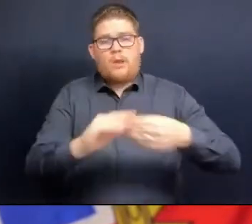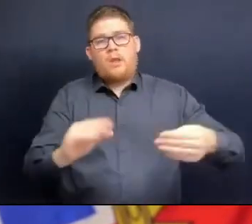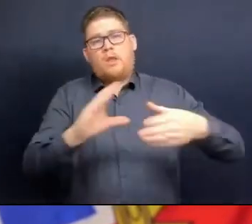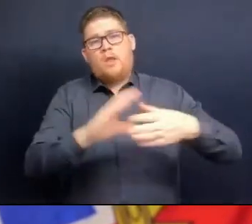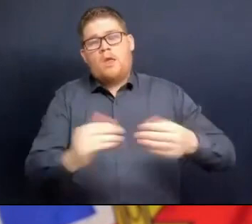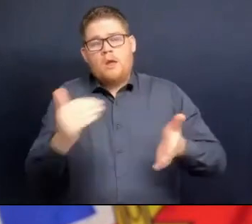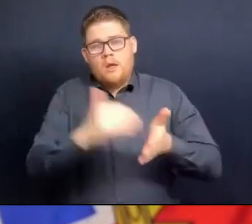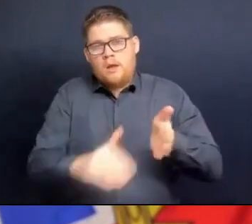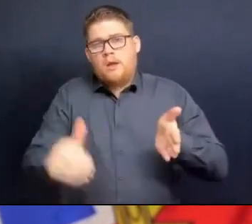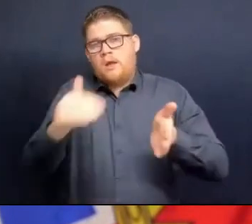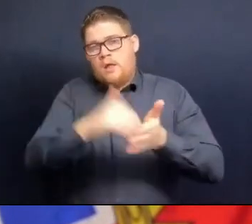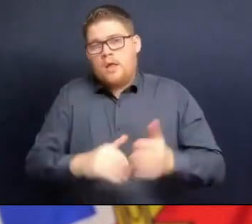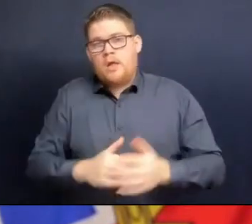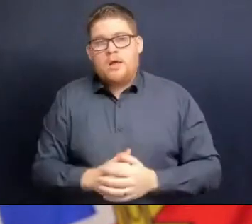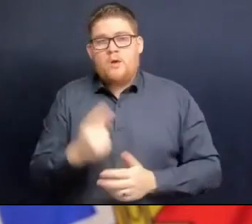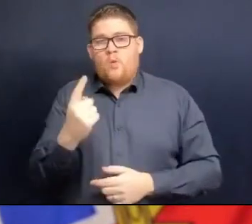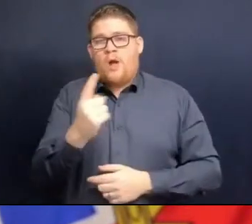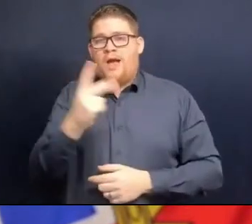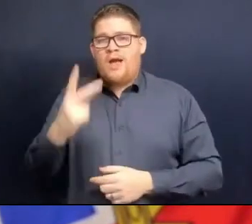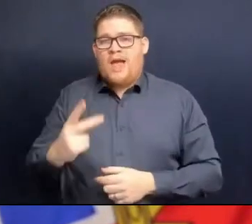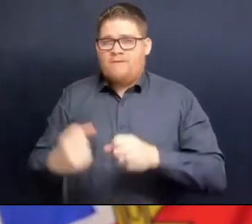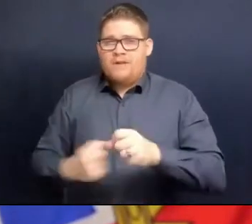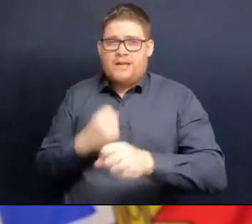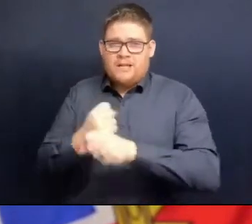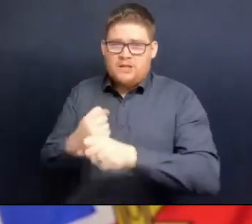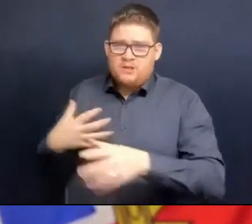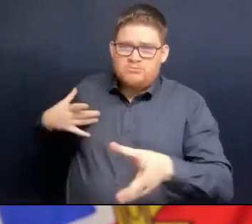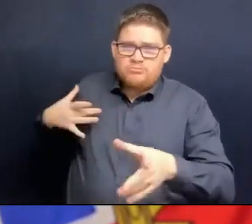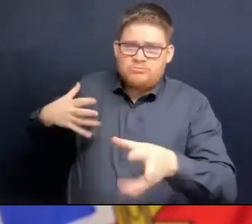year and a half now since we've understood this more